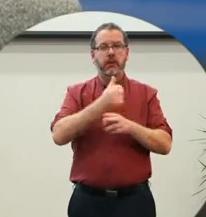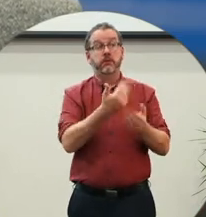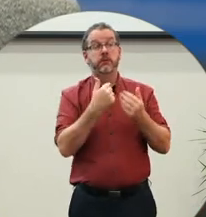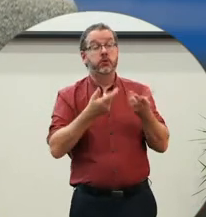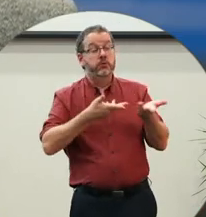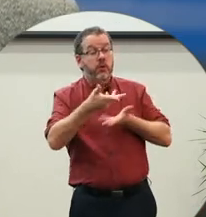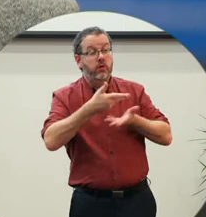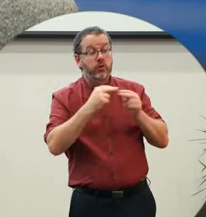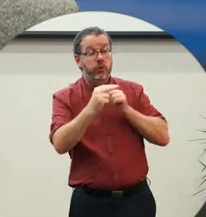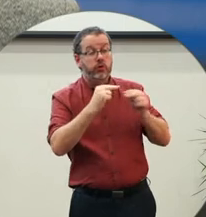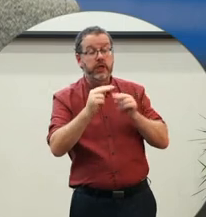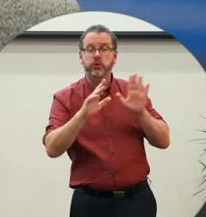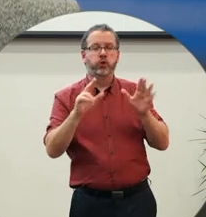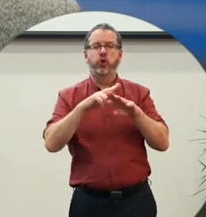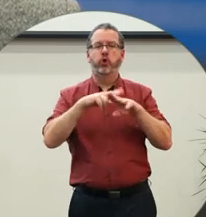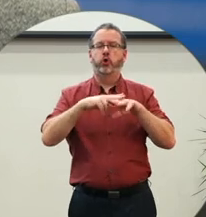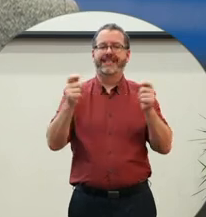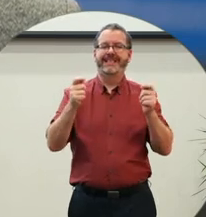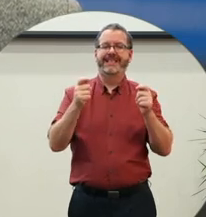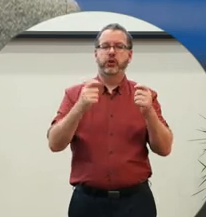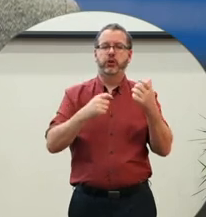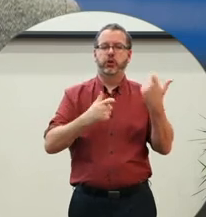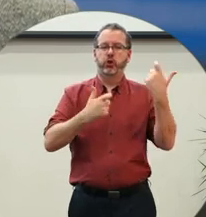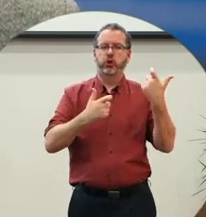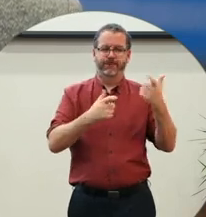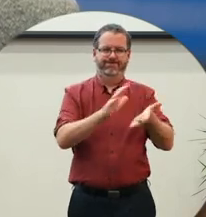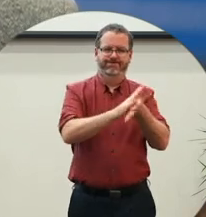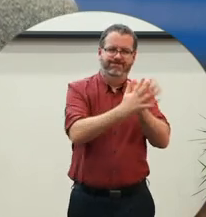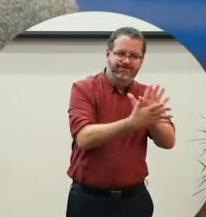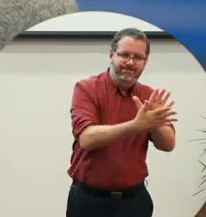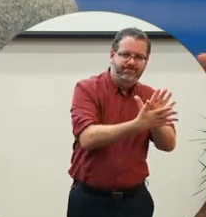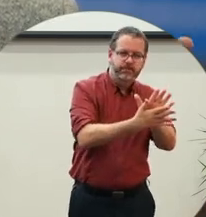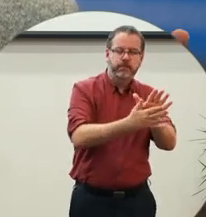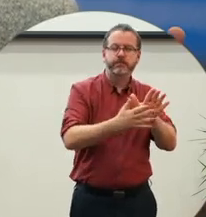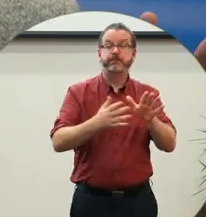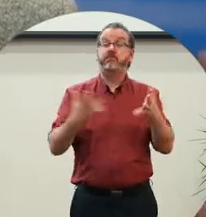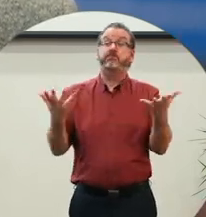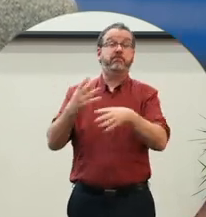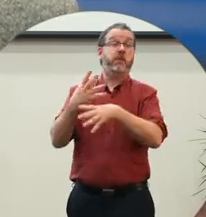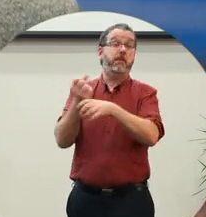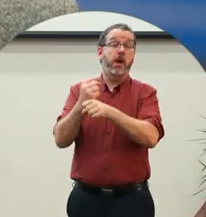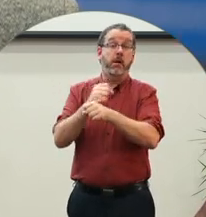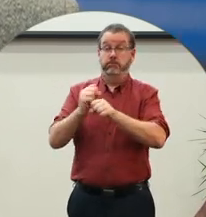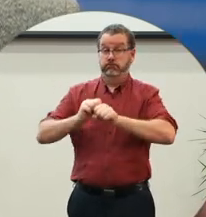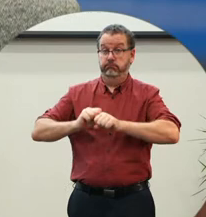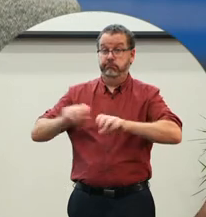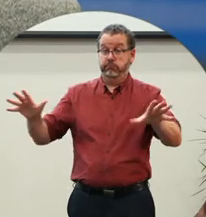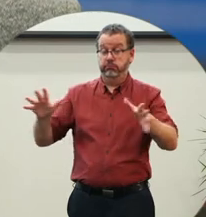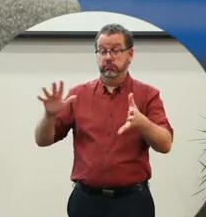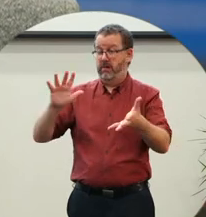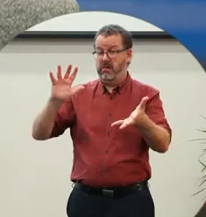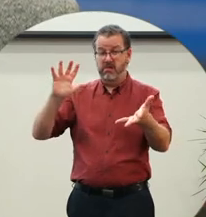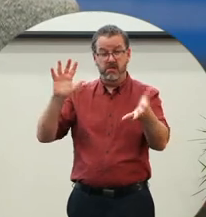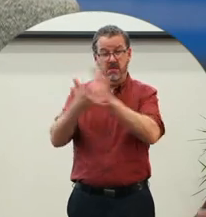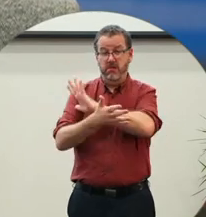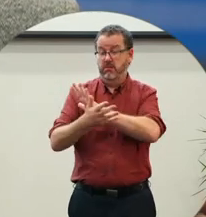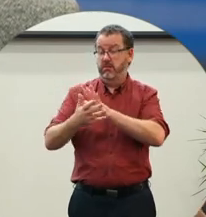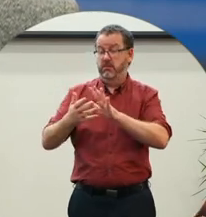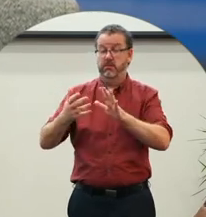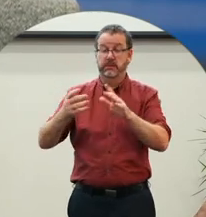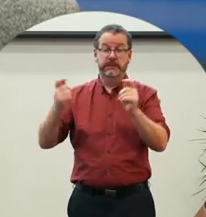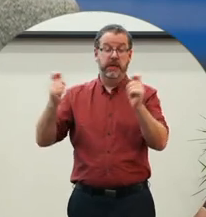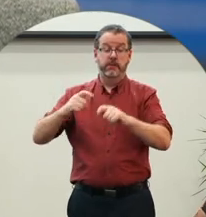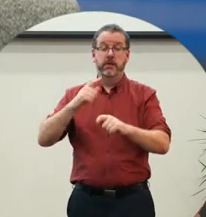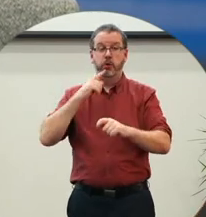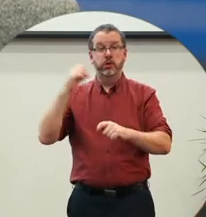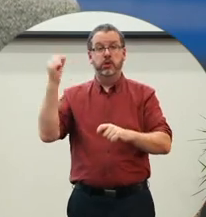there was the London Financial Centre bombings, no matter how, and they were horrific, but they did force the hand of the British Army to get